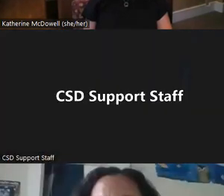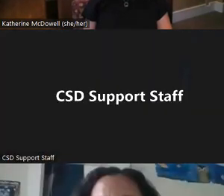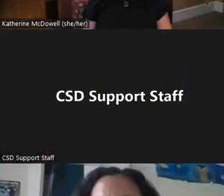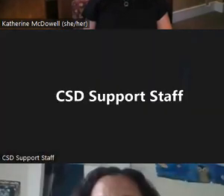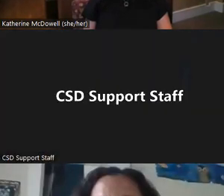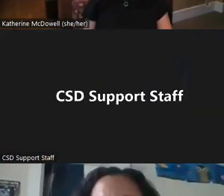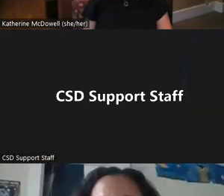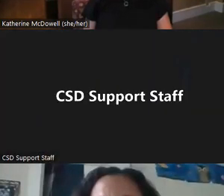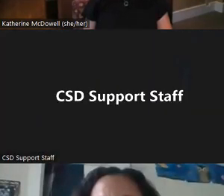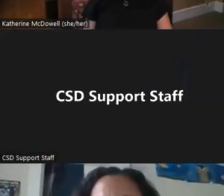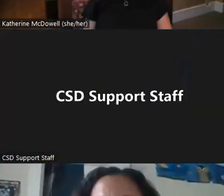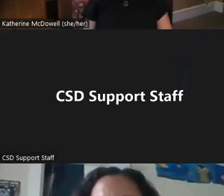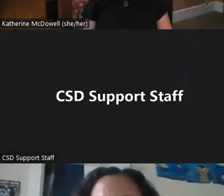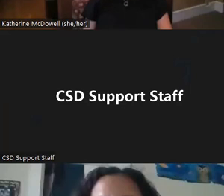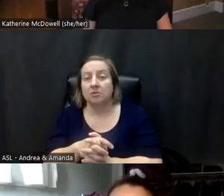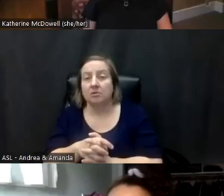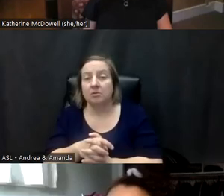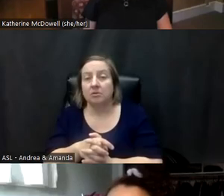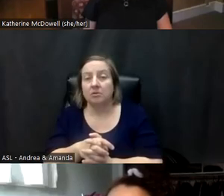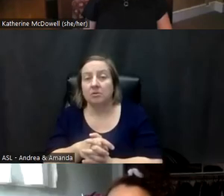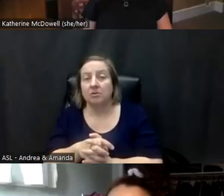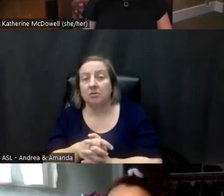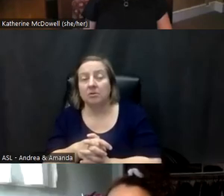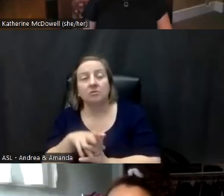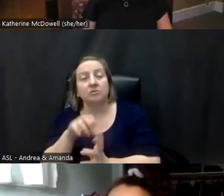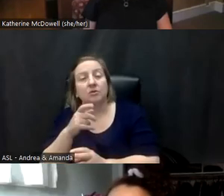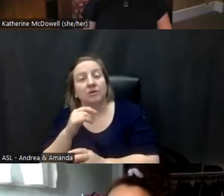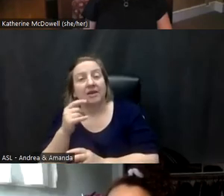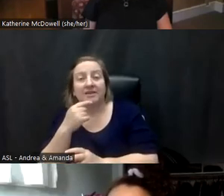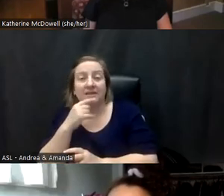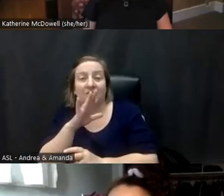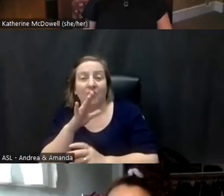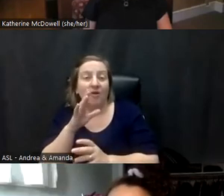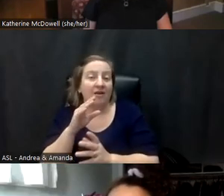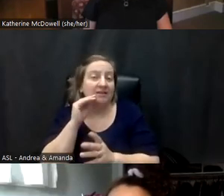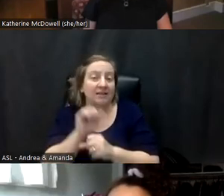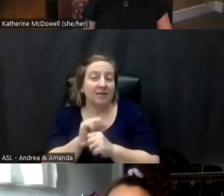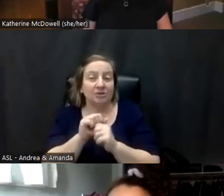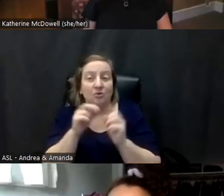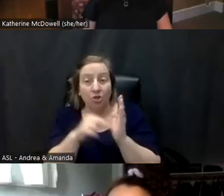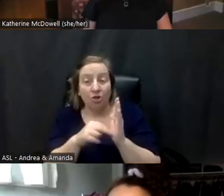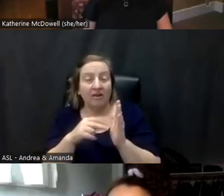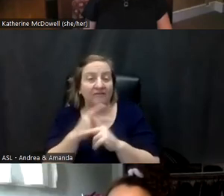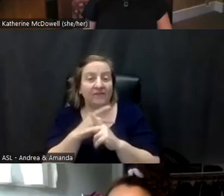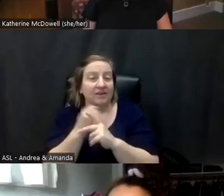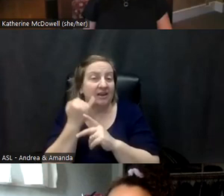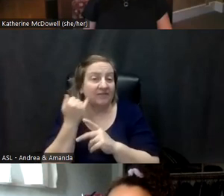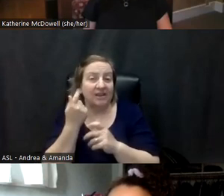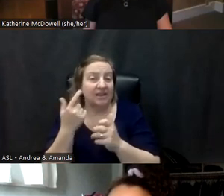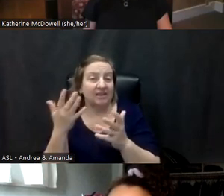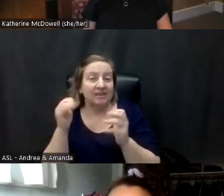And I will say the assignment, it would be for you to look at it and figure out if there's anything that could be useful for